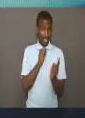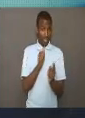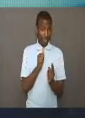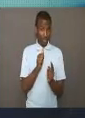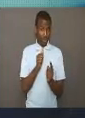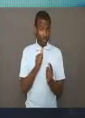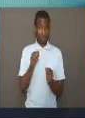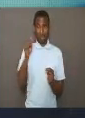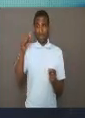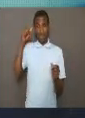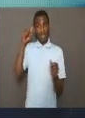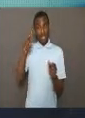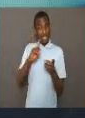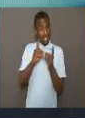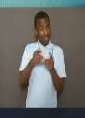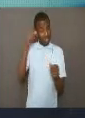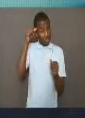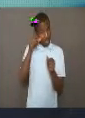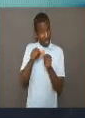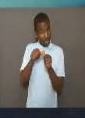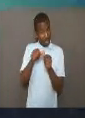recalling this definition.